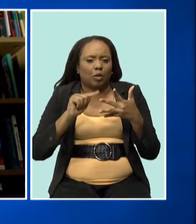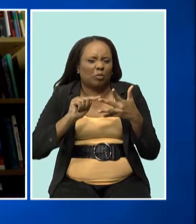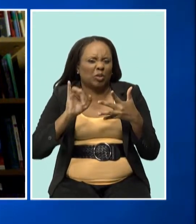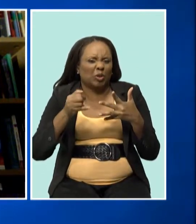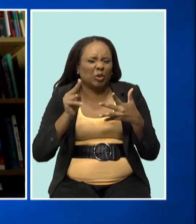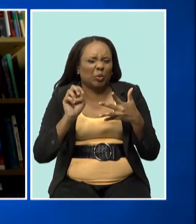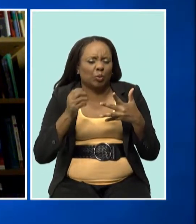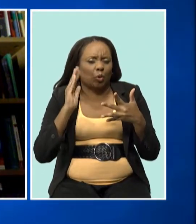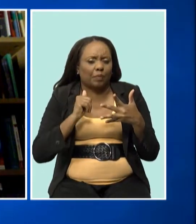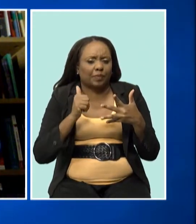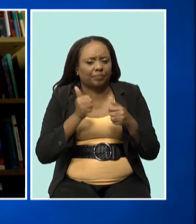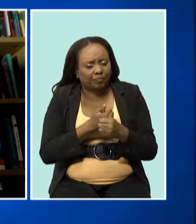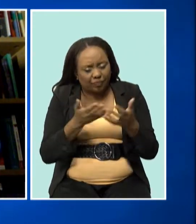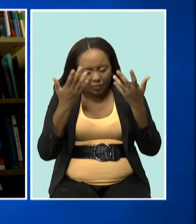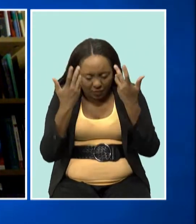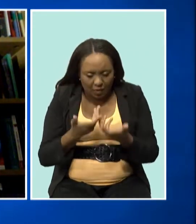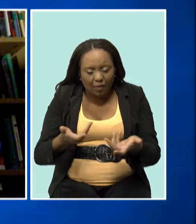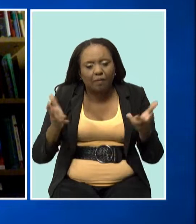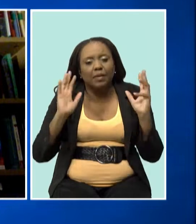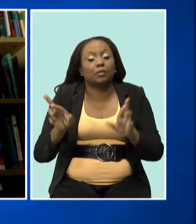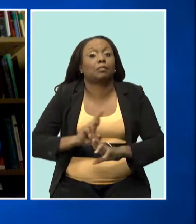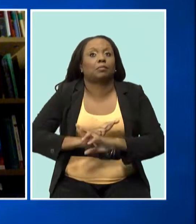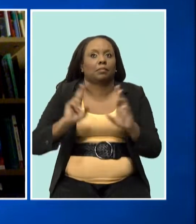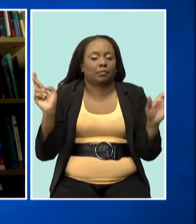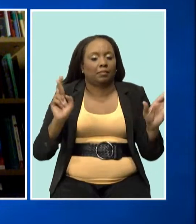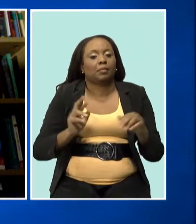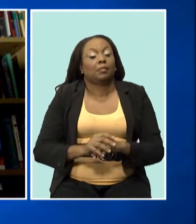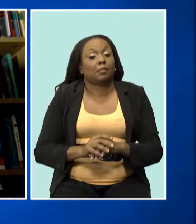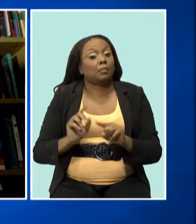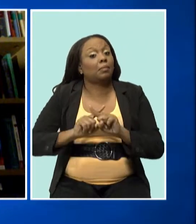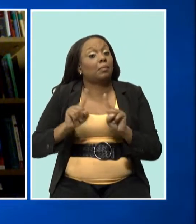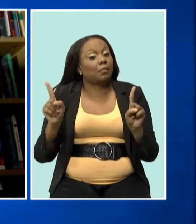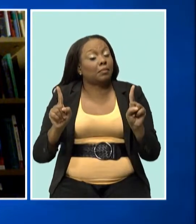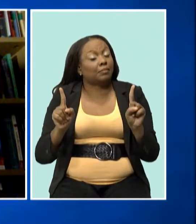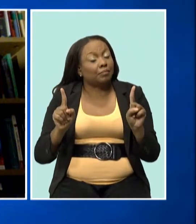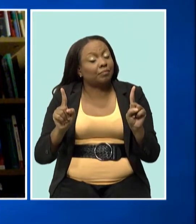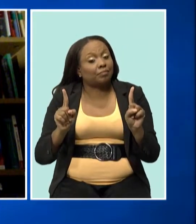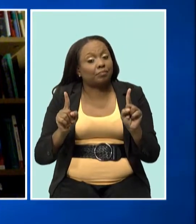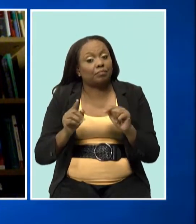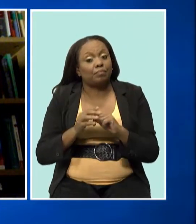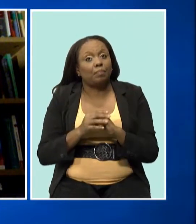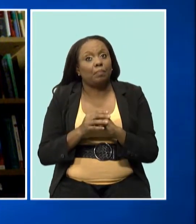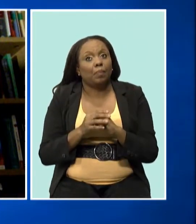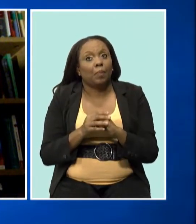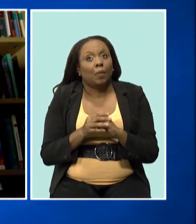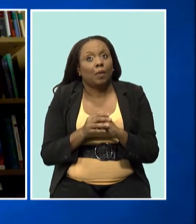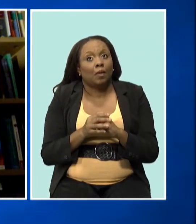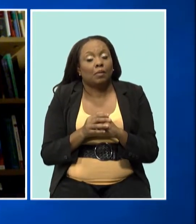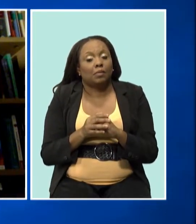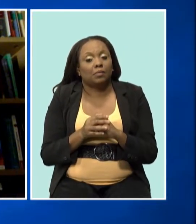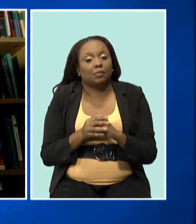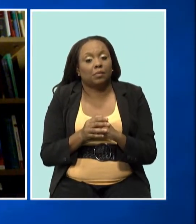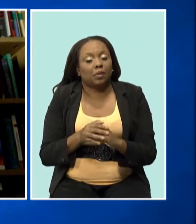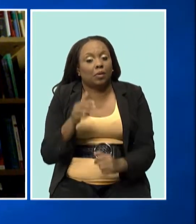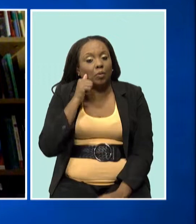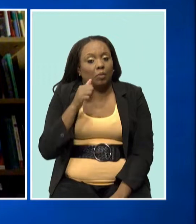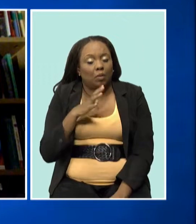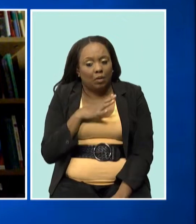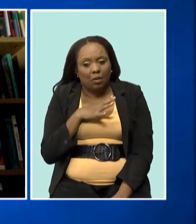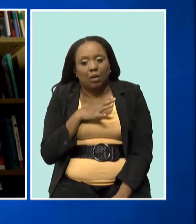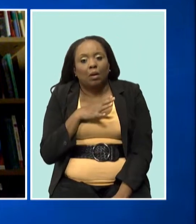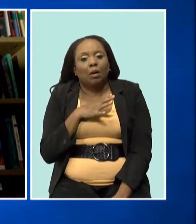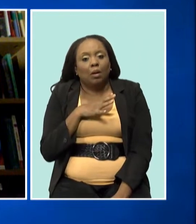road. Yeah, so what we wanted to do was pretty much create something that complements the festival. We weren't here